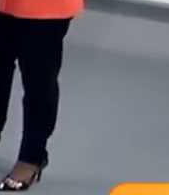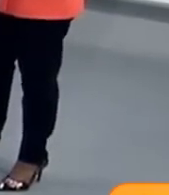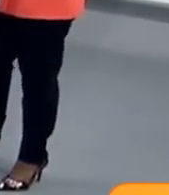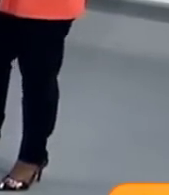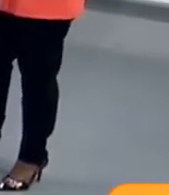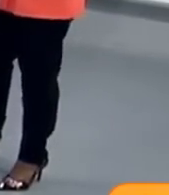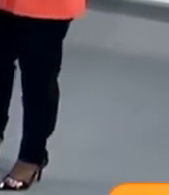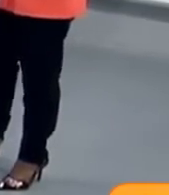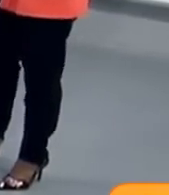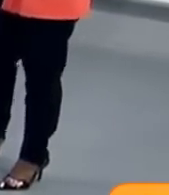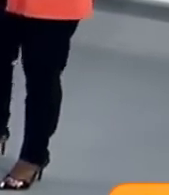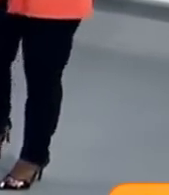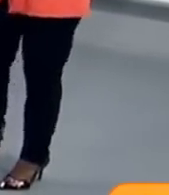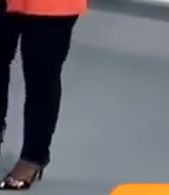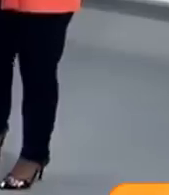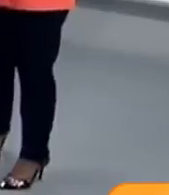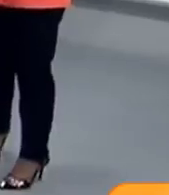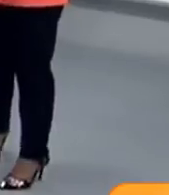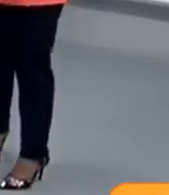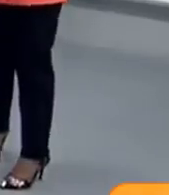in the country. That's